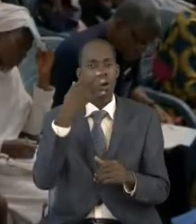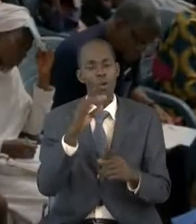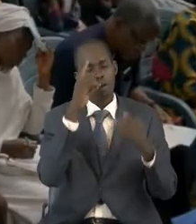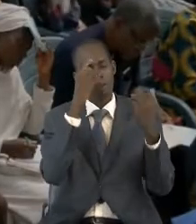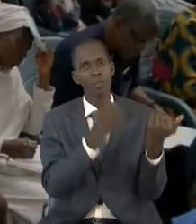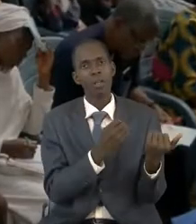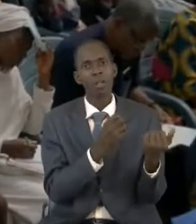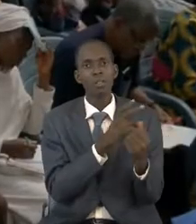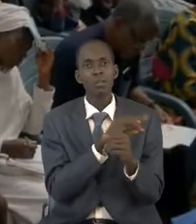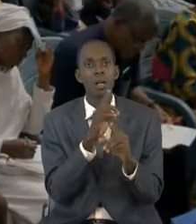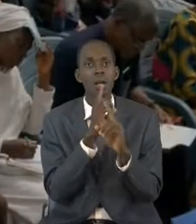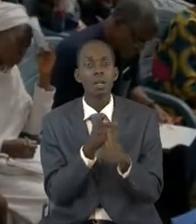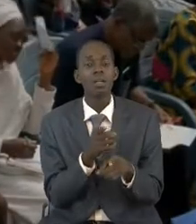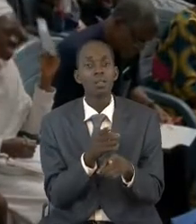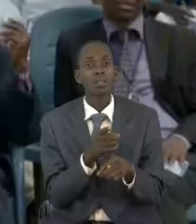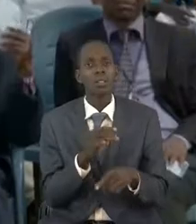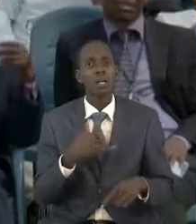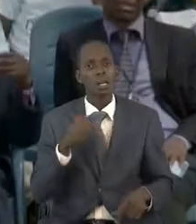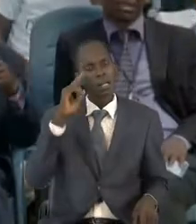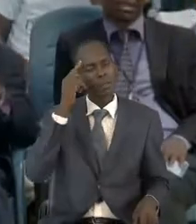the same.